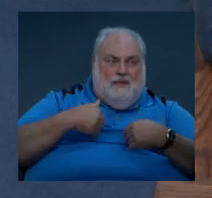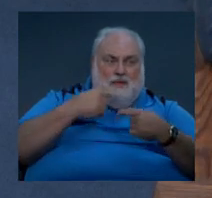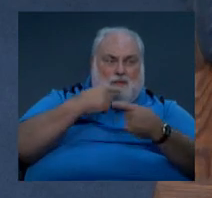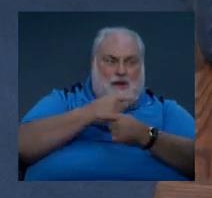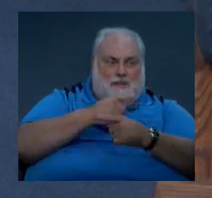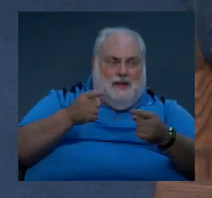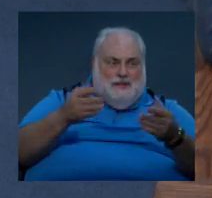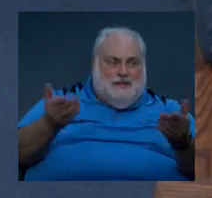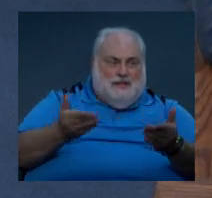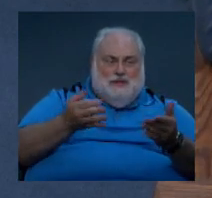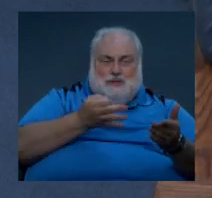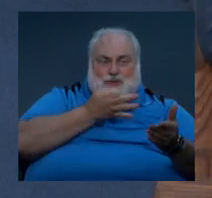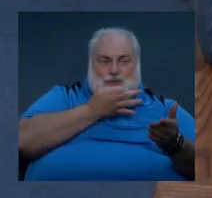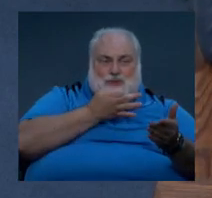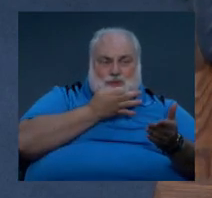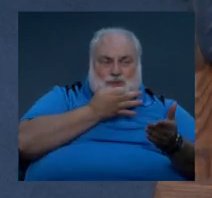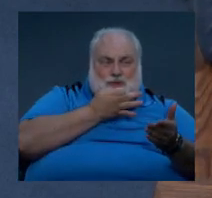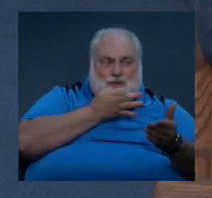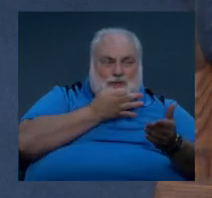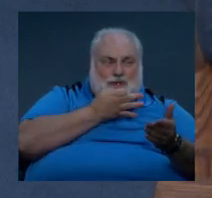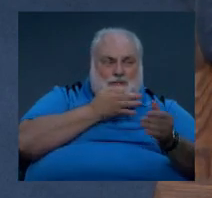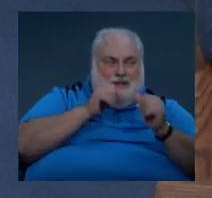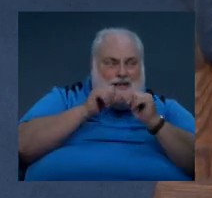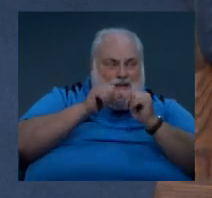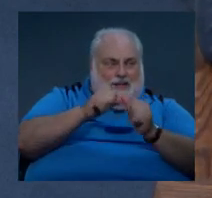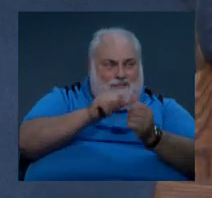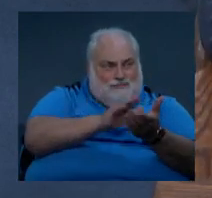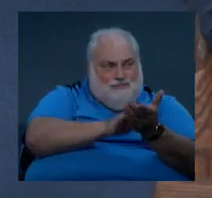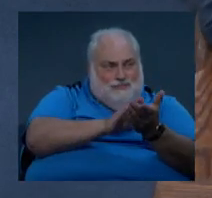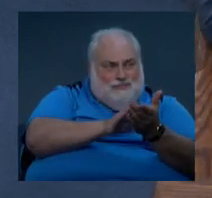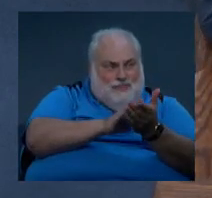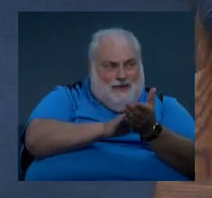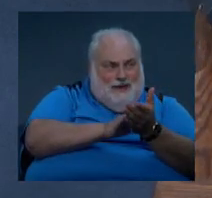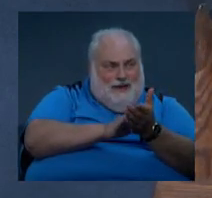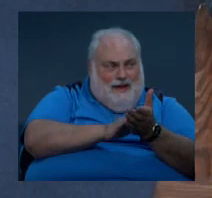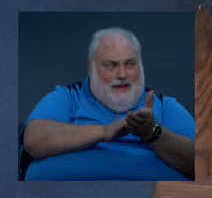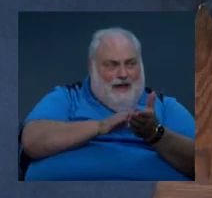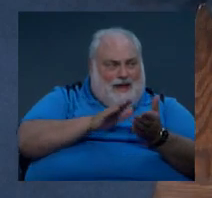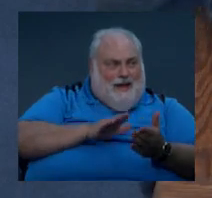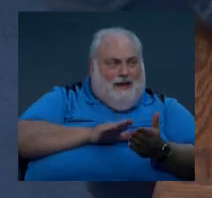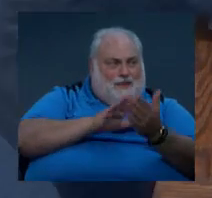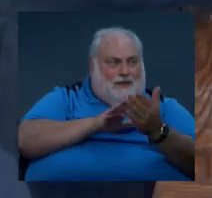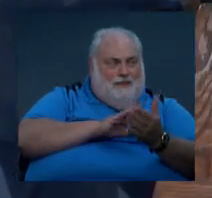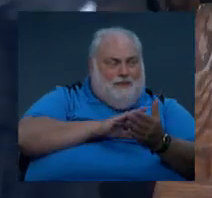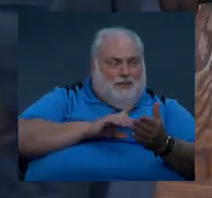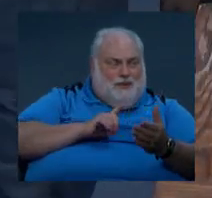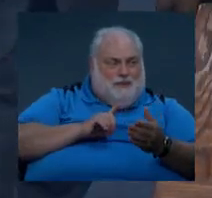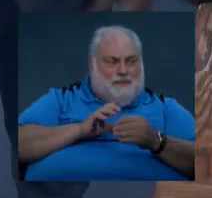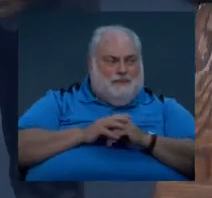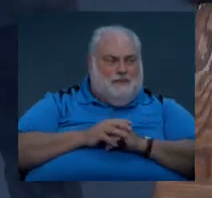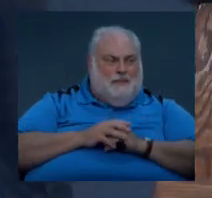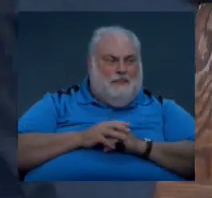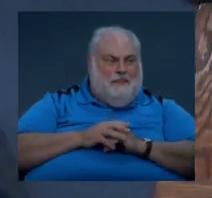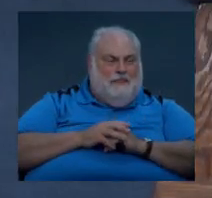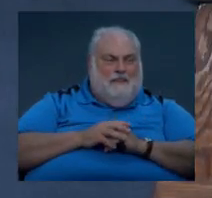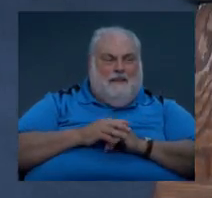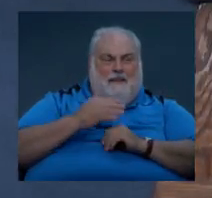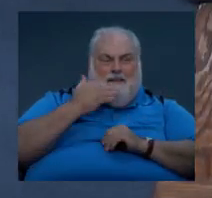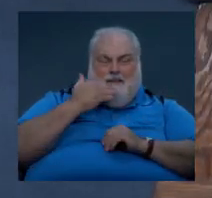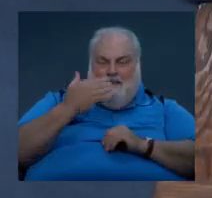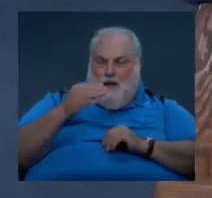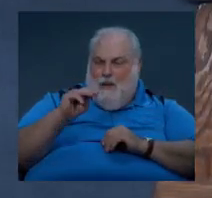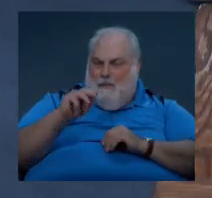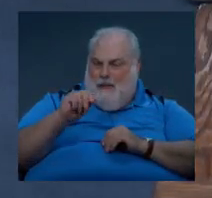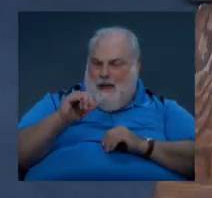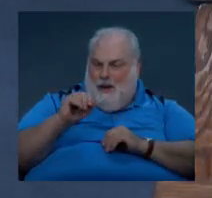soon, but what we will do is just continue to praise you for the work and let you address the board right now. Thank you, Mayor